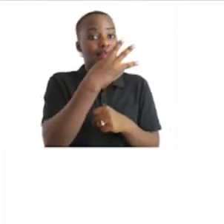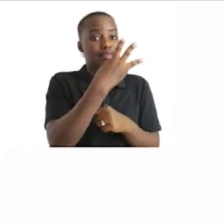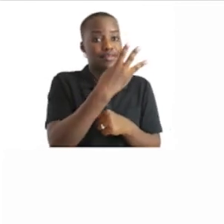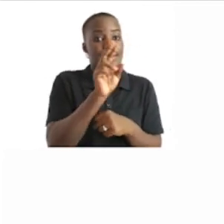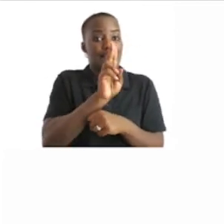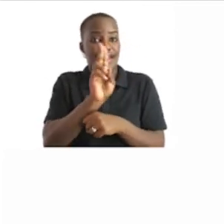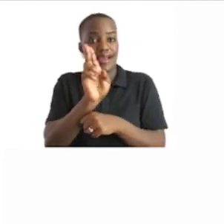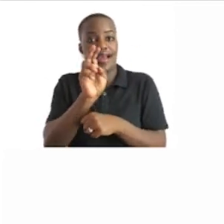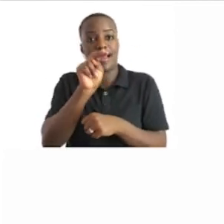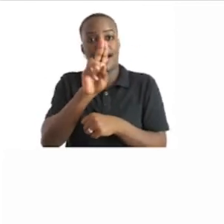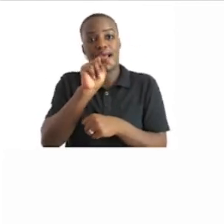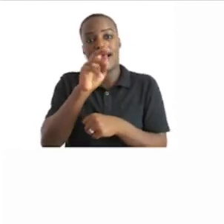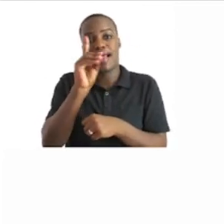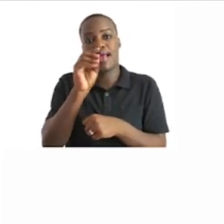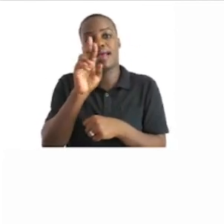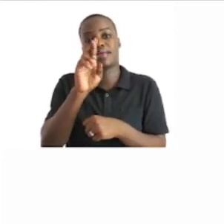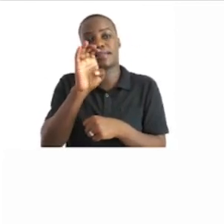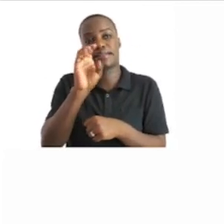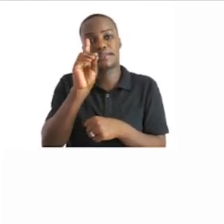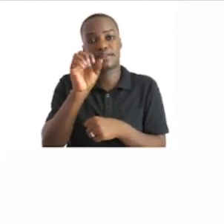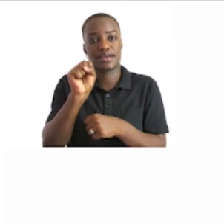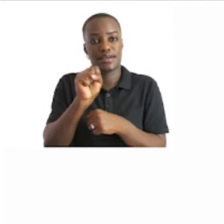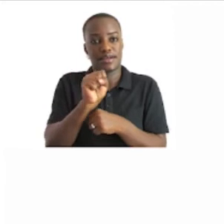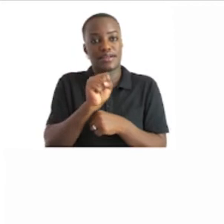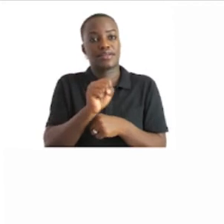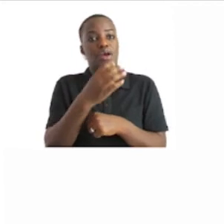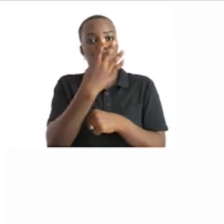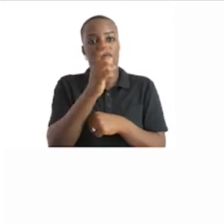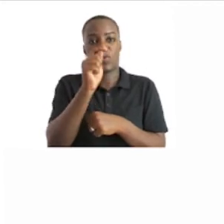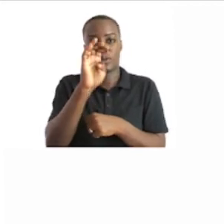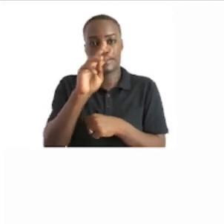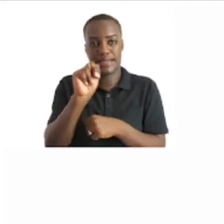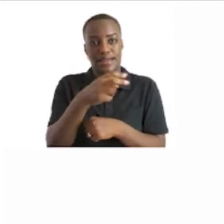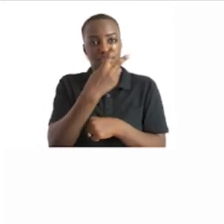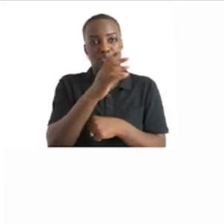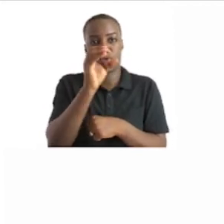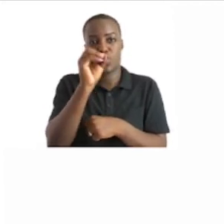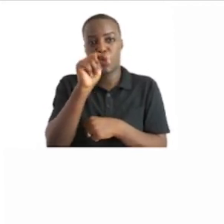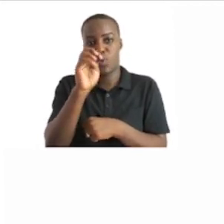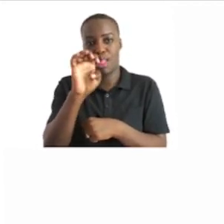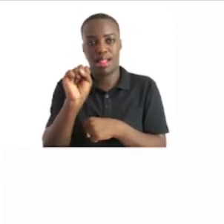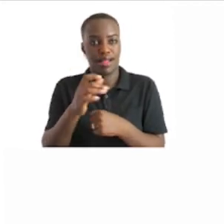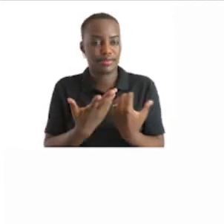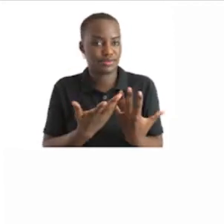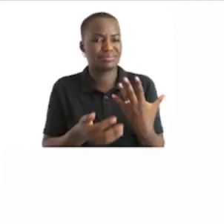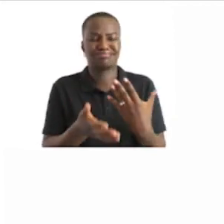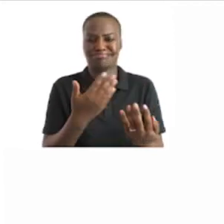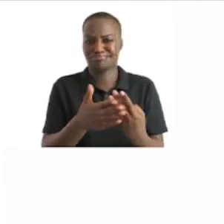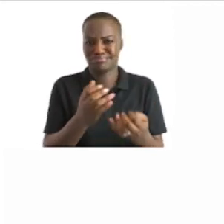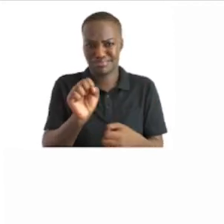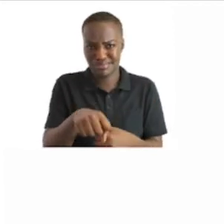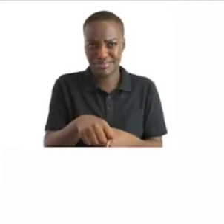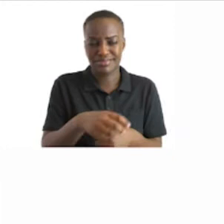hundreds plus 4 tens plus 2 ones. And this one is very easy, my